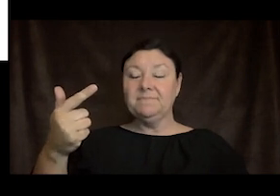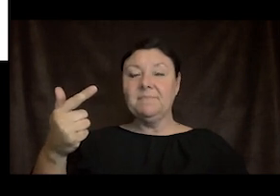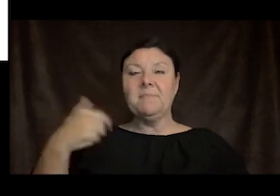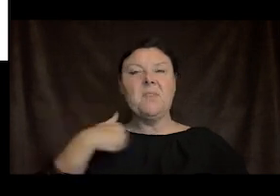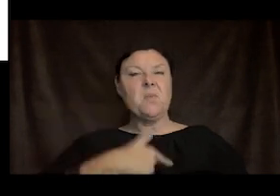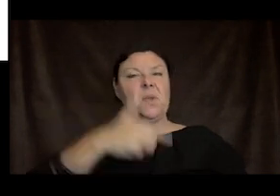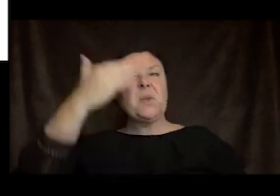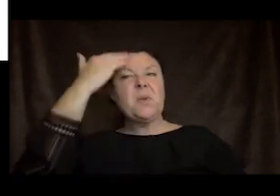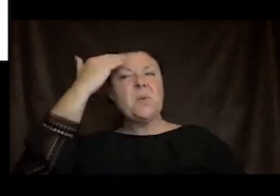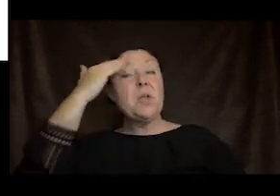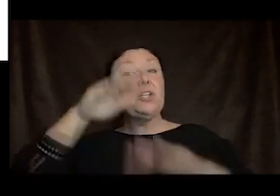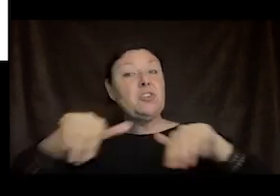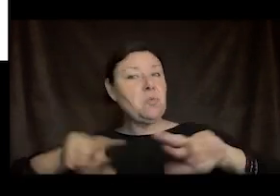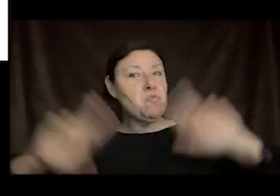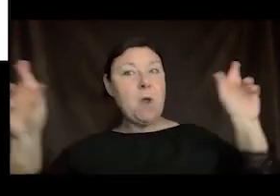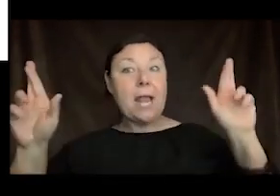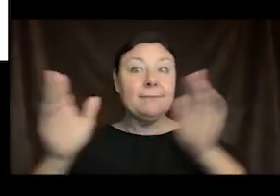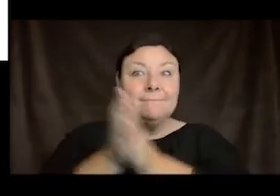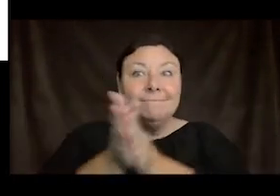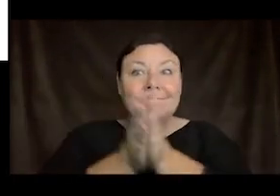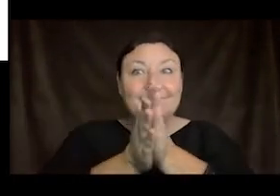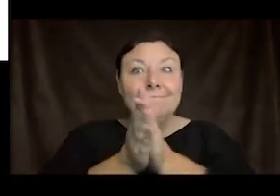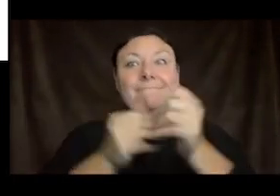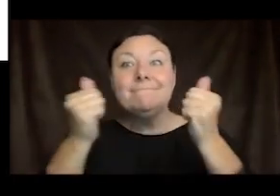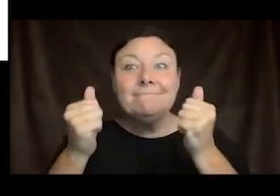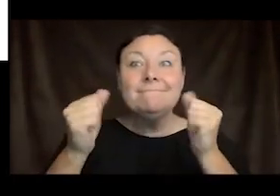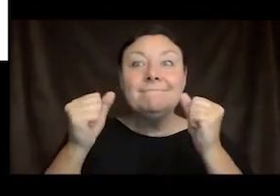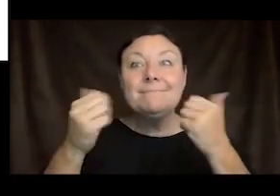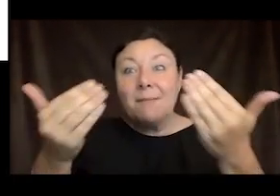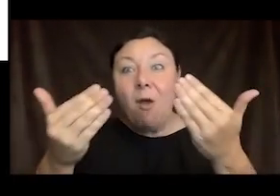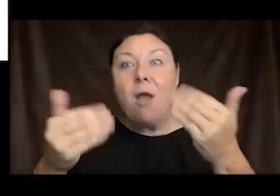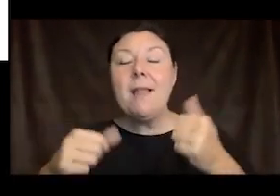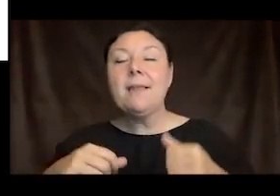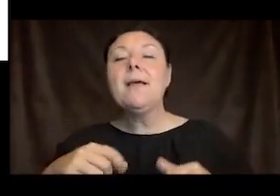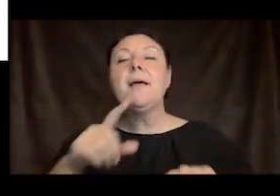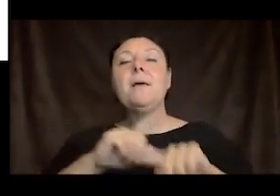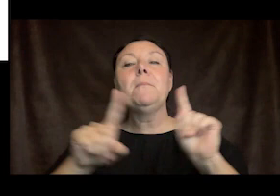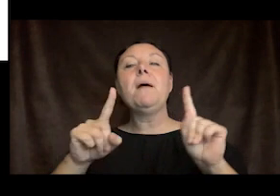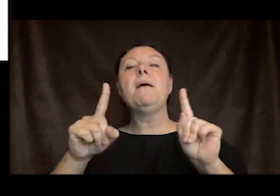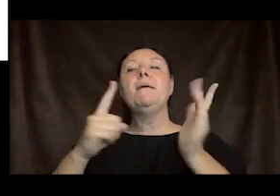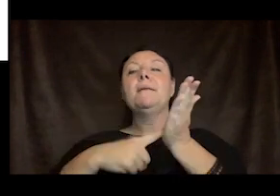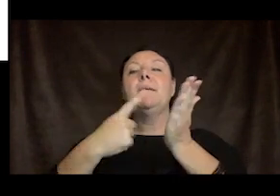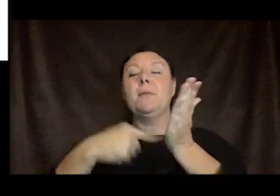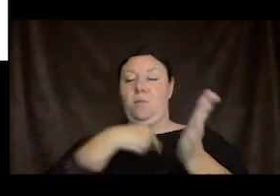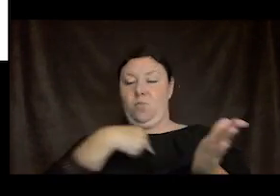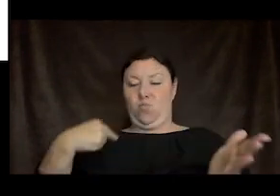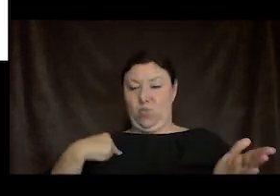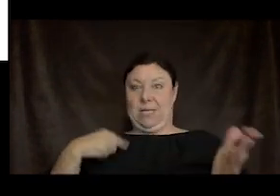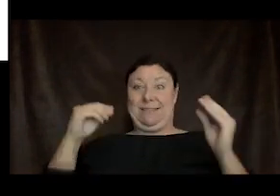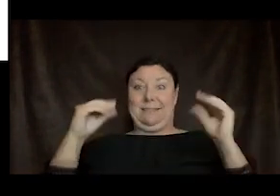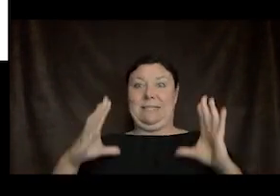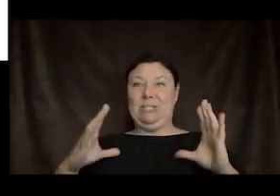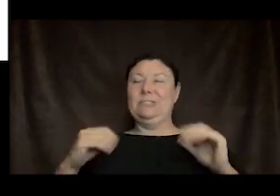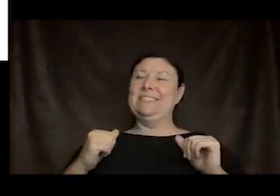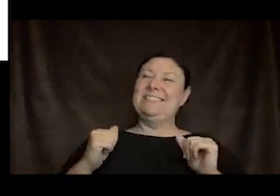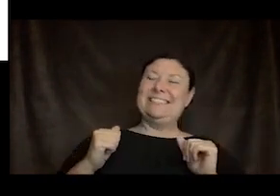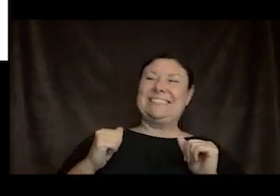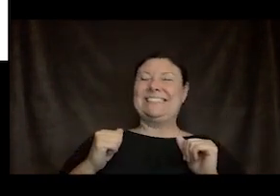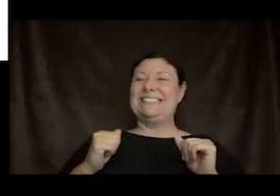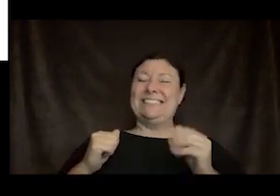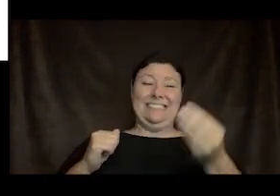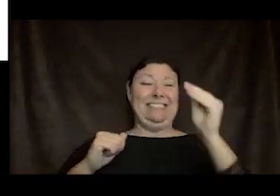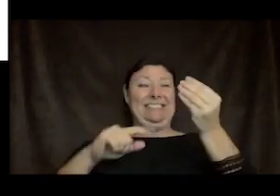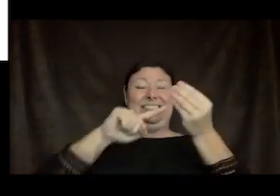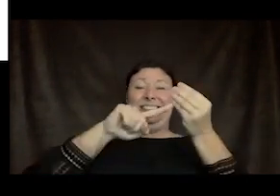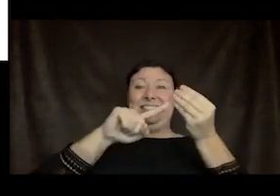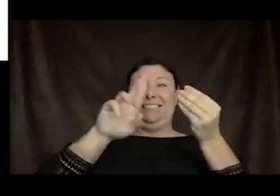but sometimes people believe that it's too sensitive or too complex for their students. Or they fear, oh, I may say the wrong thing, and